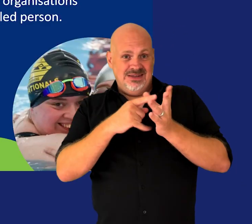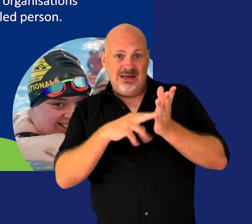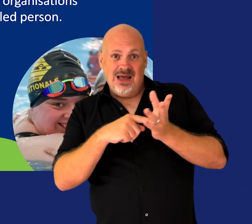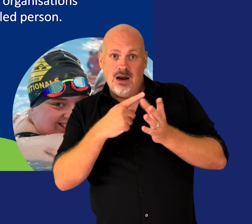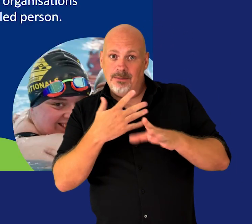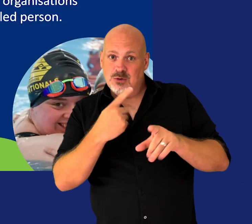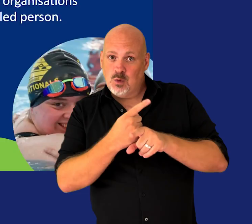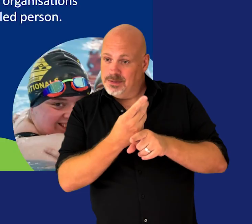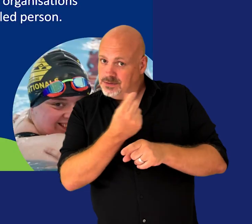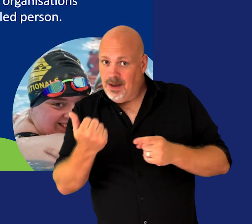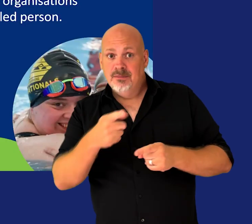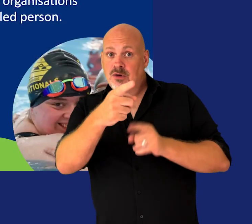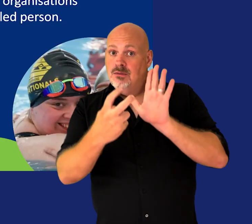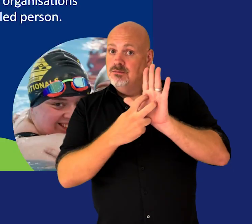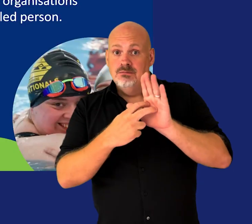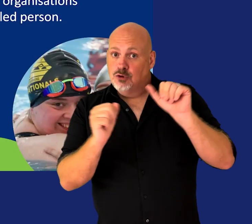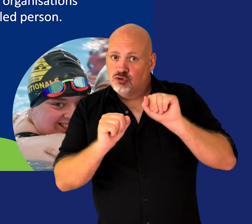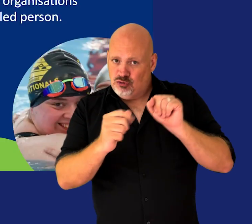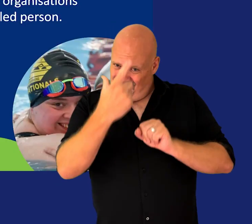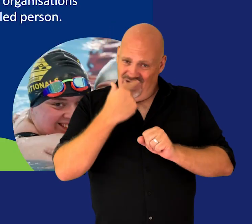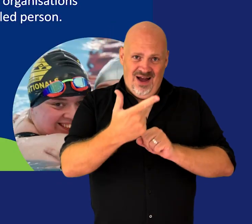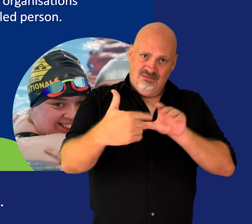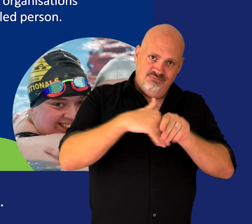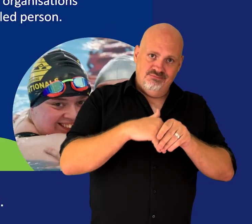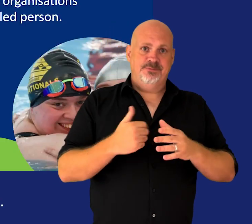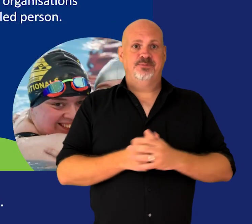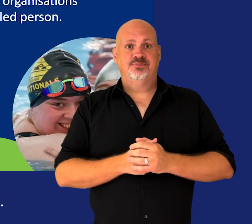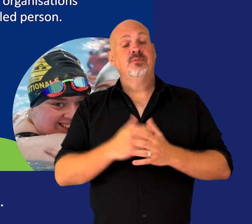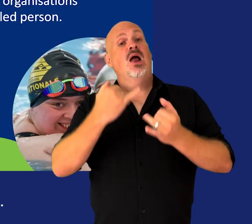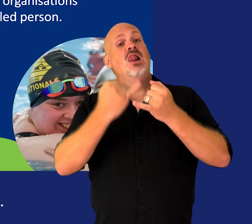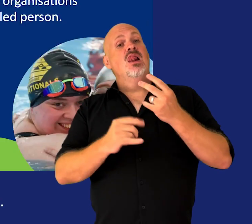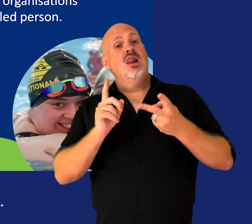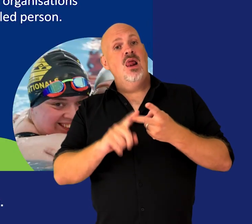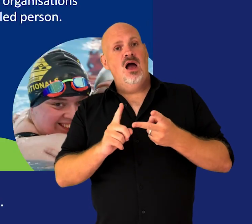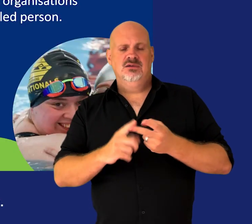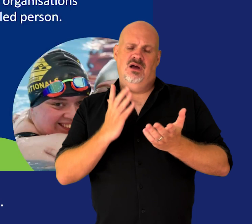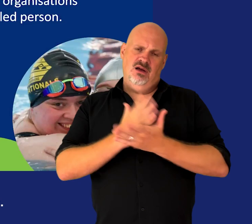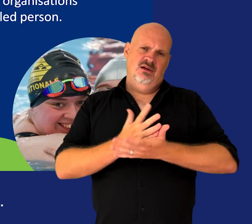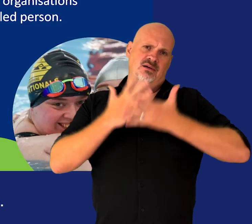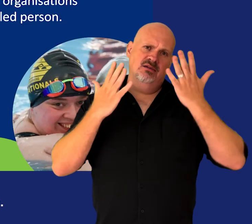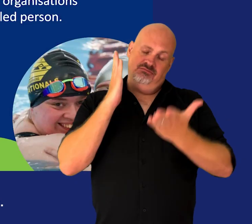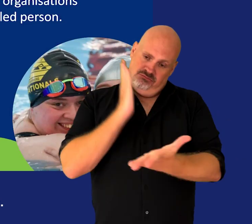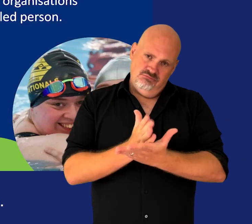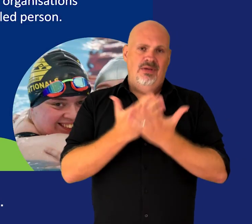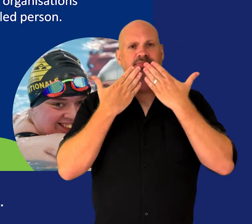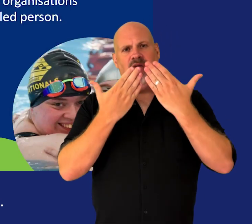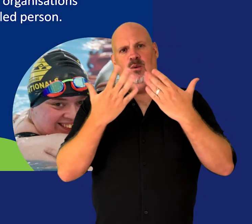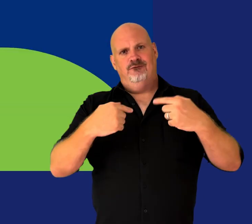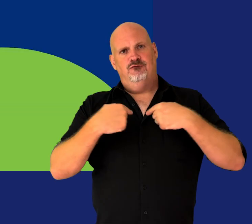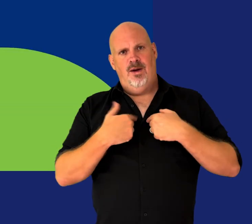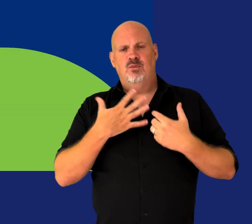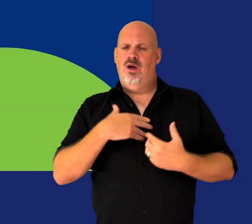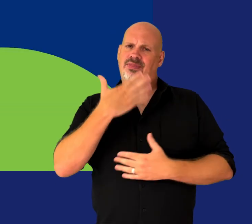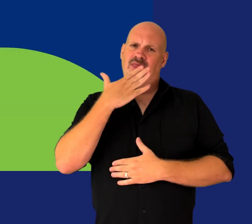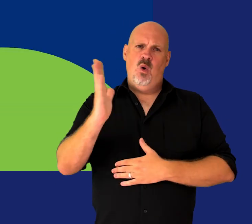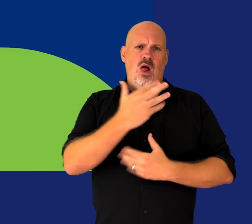Santana talked about. So if you've not signed up yet, please do so. And then last thing, just some real thank yous from me. So I